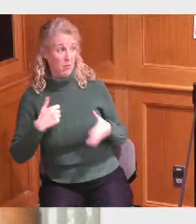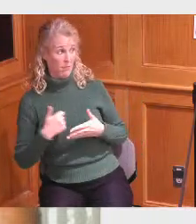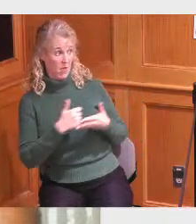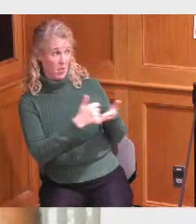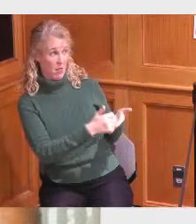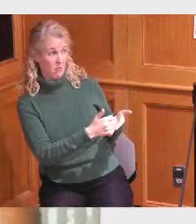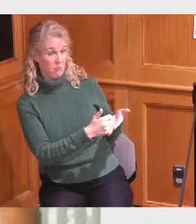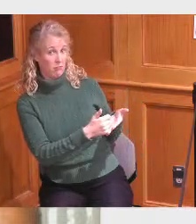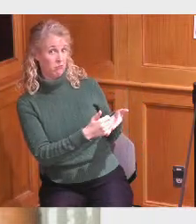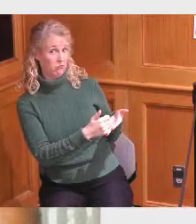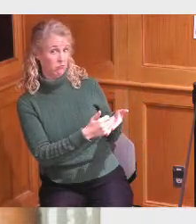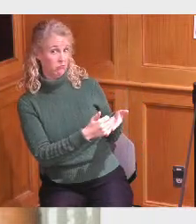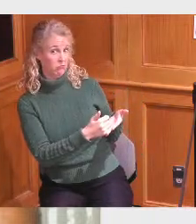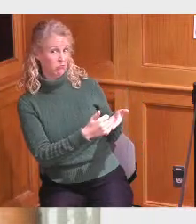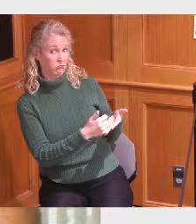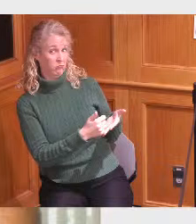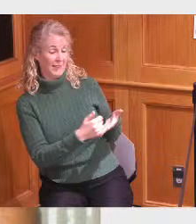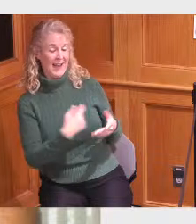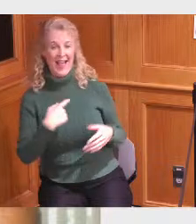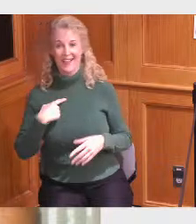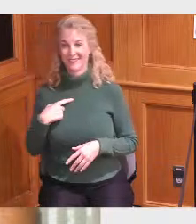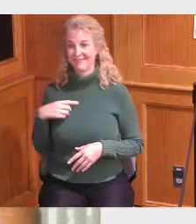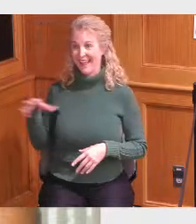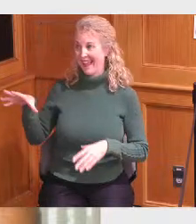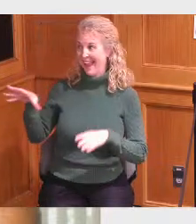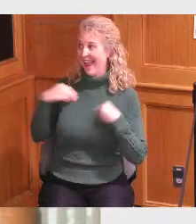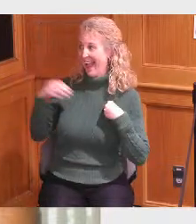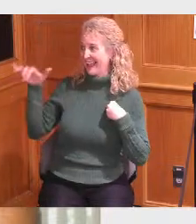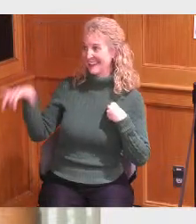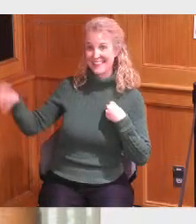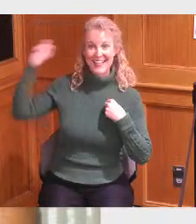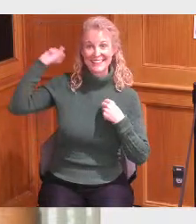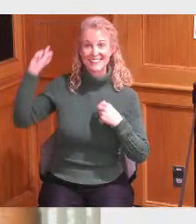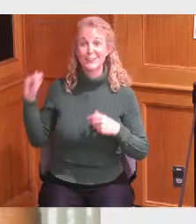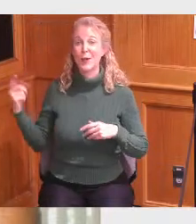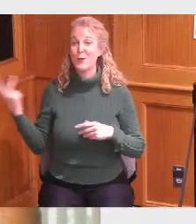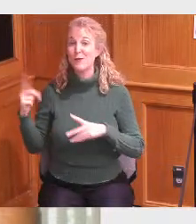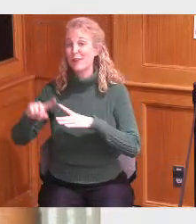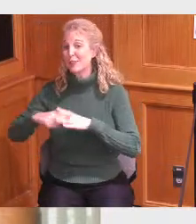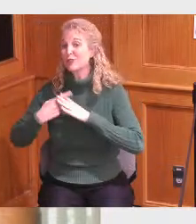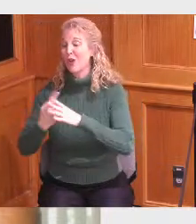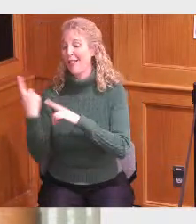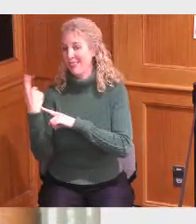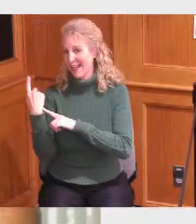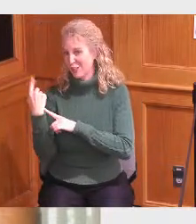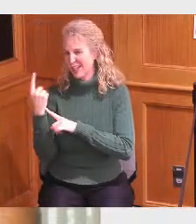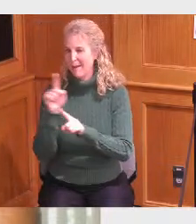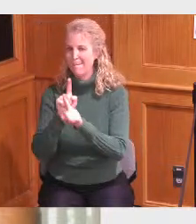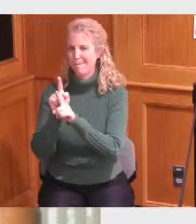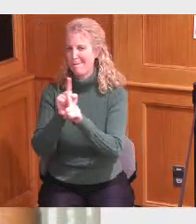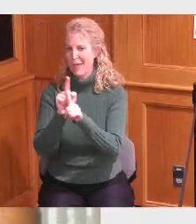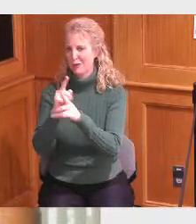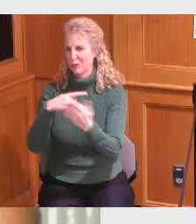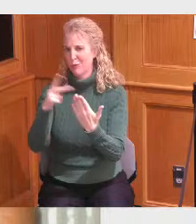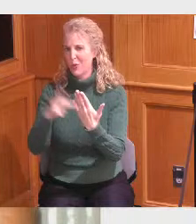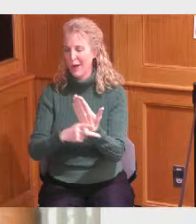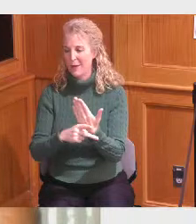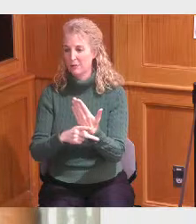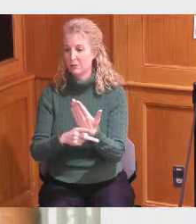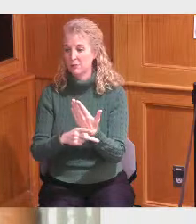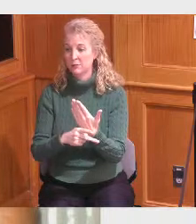you? And that's all he had to say. So we got started with that last year, and we got started.